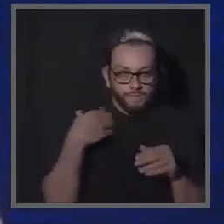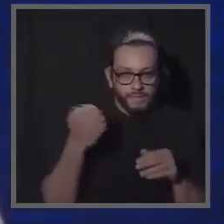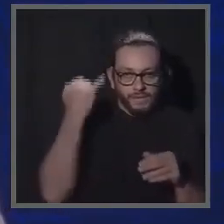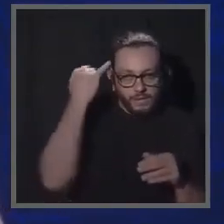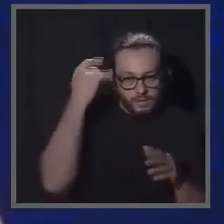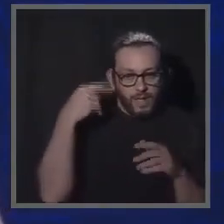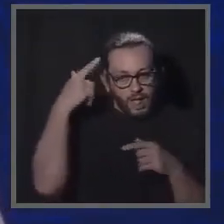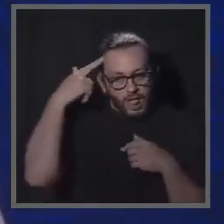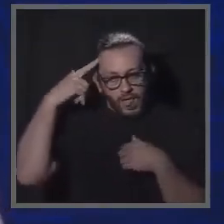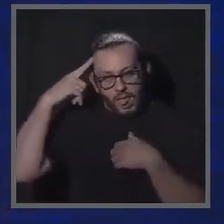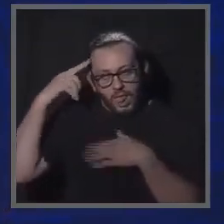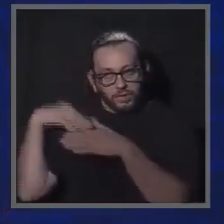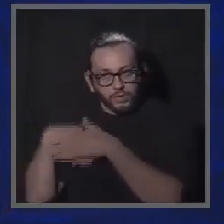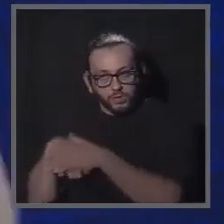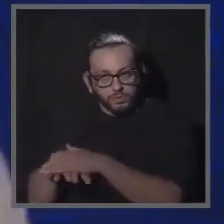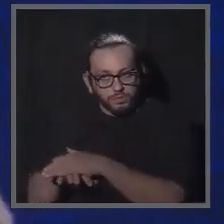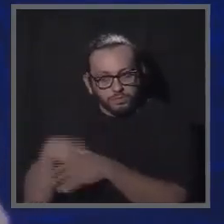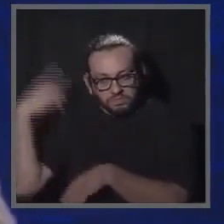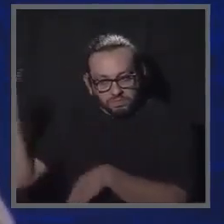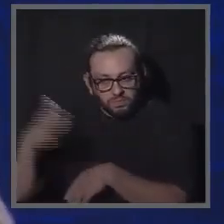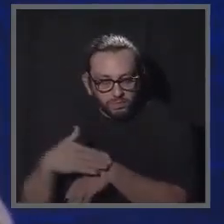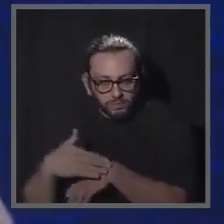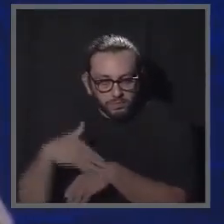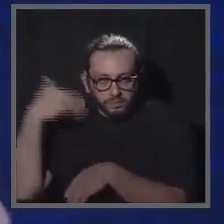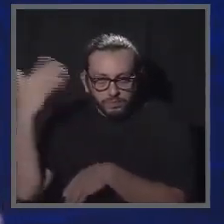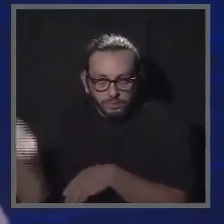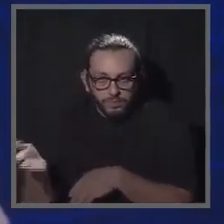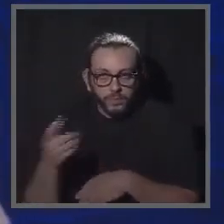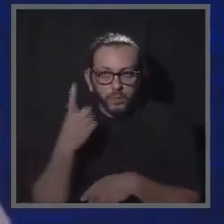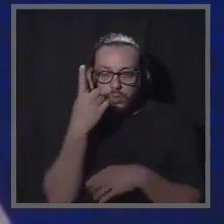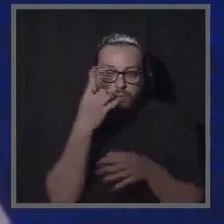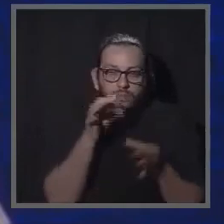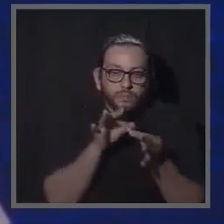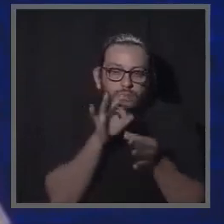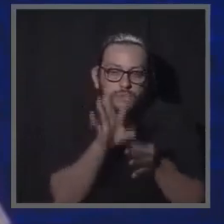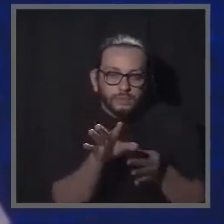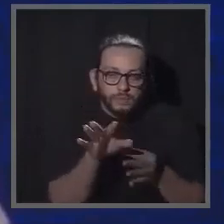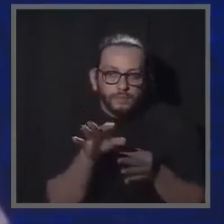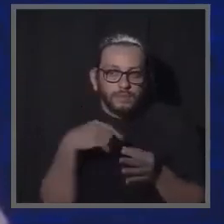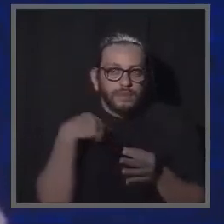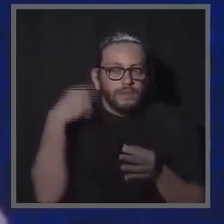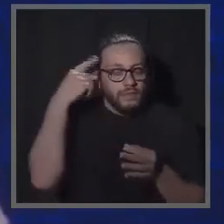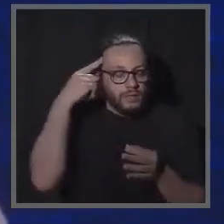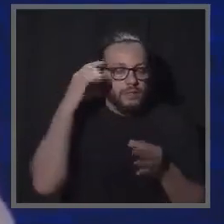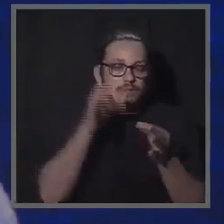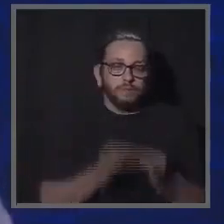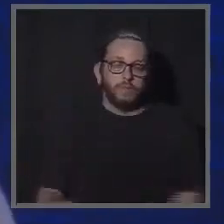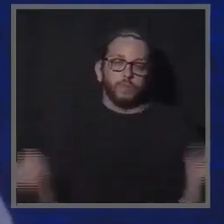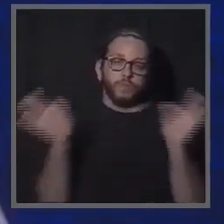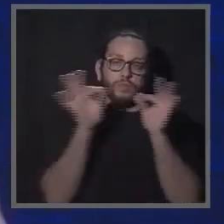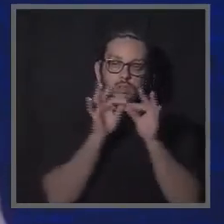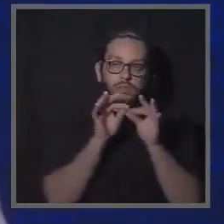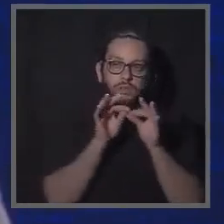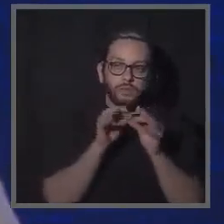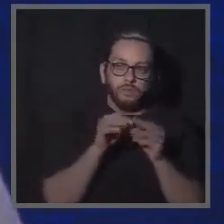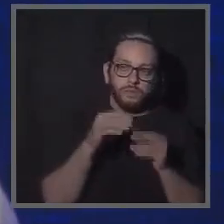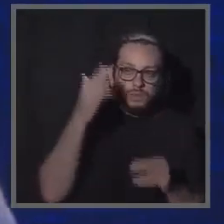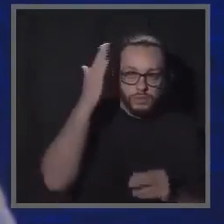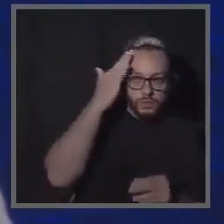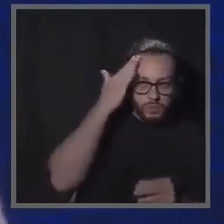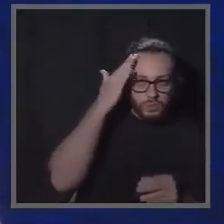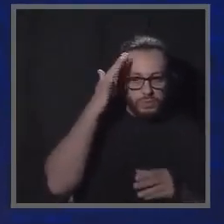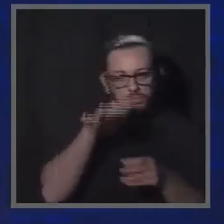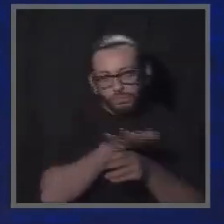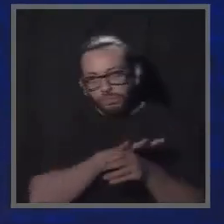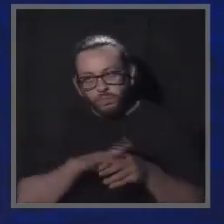stage. In the debate, obviously, it seems to me that it's absolutely essential, and as I'm quite familiar